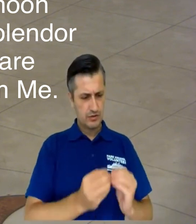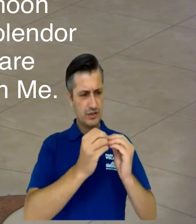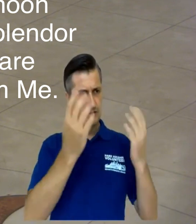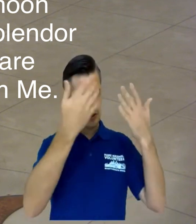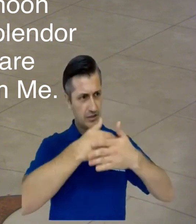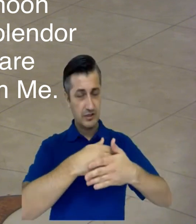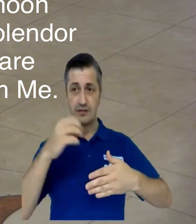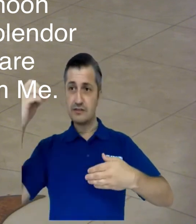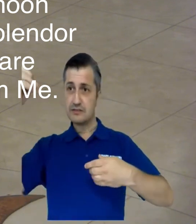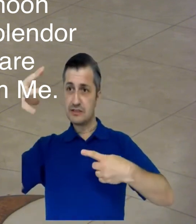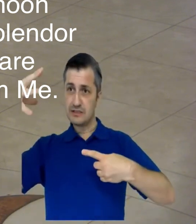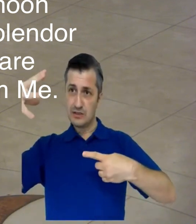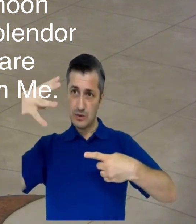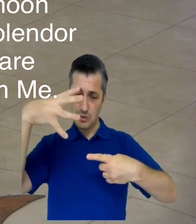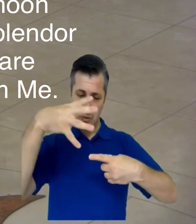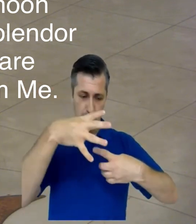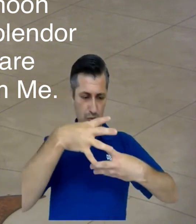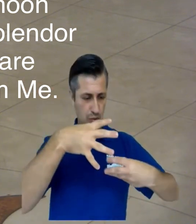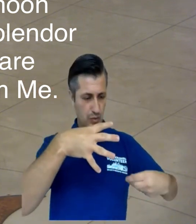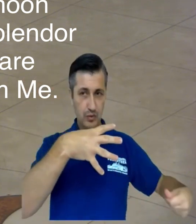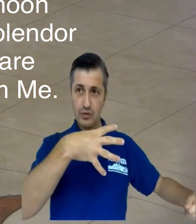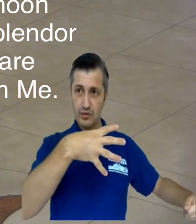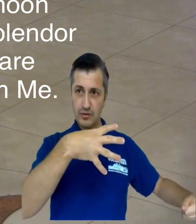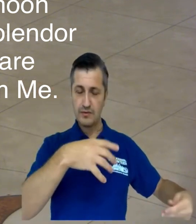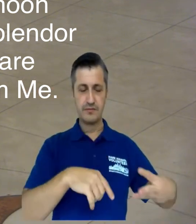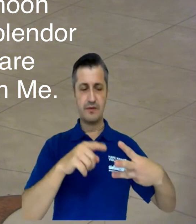comes from me, and the splendor of the moon